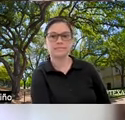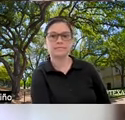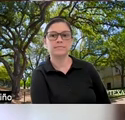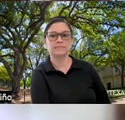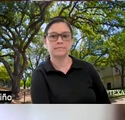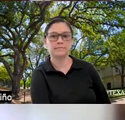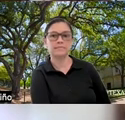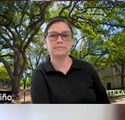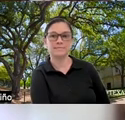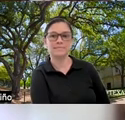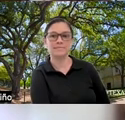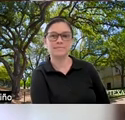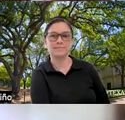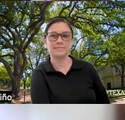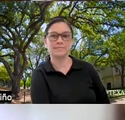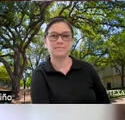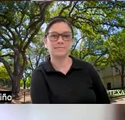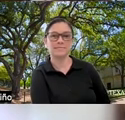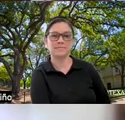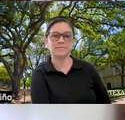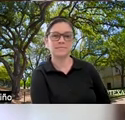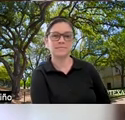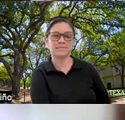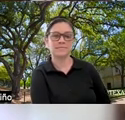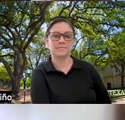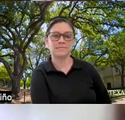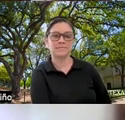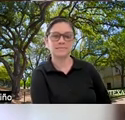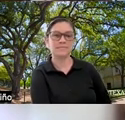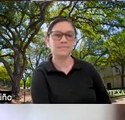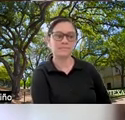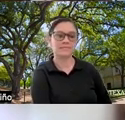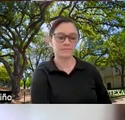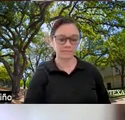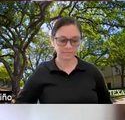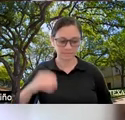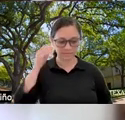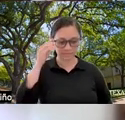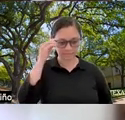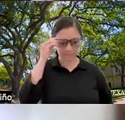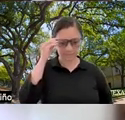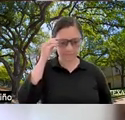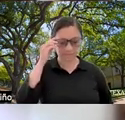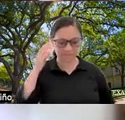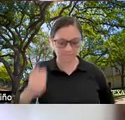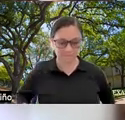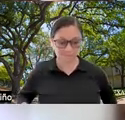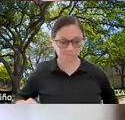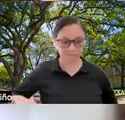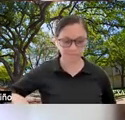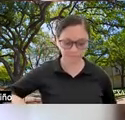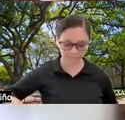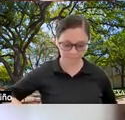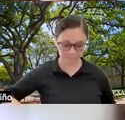Texas and they have more than one child who is under the age of 5. And so I want you to keep them in mind as we talk about